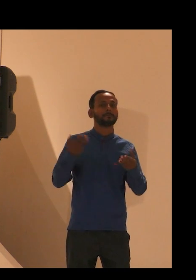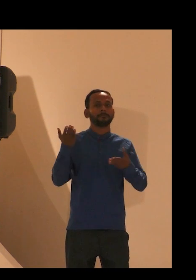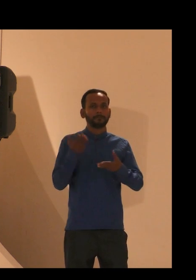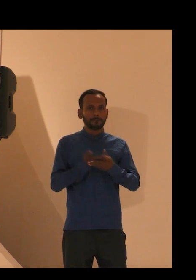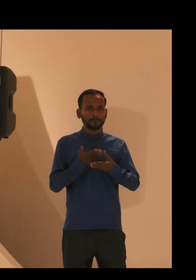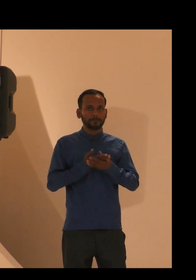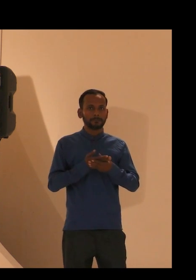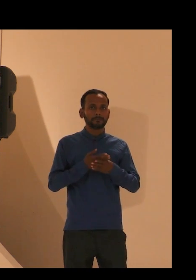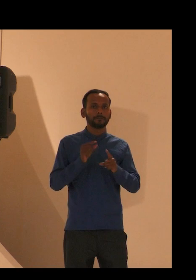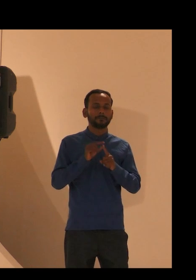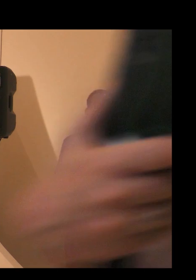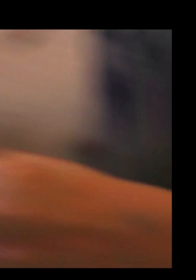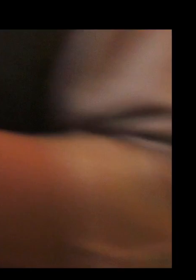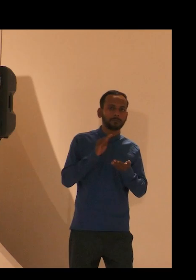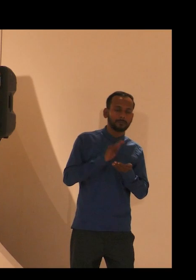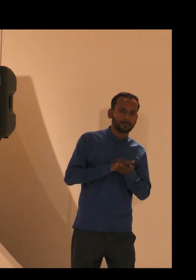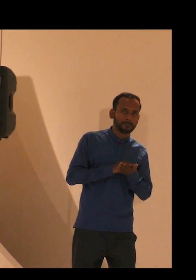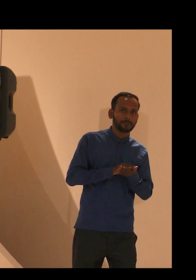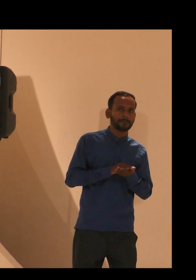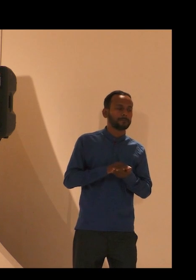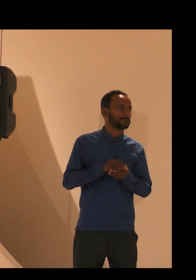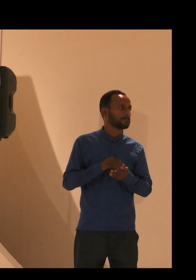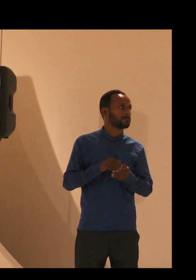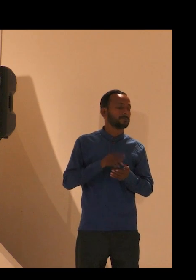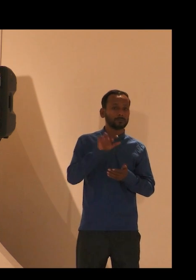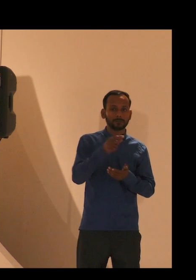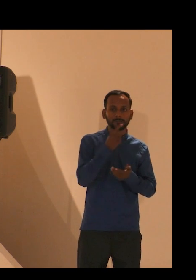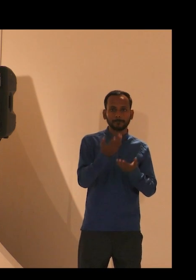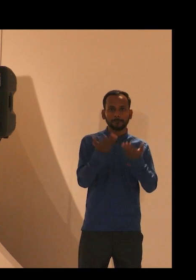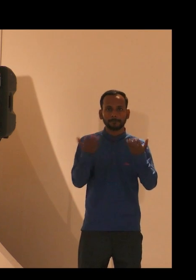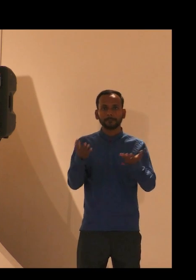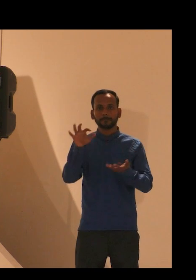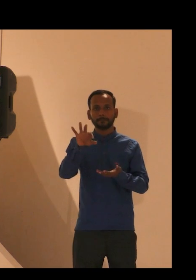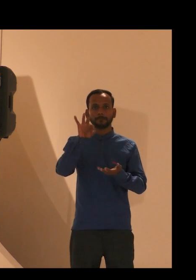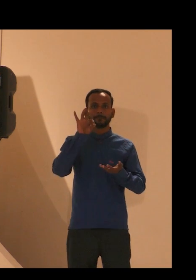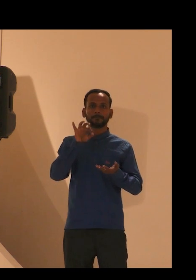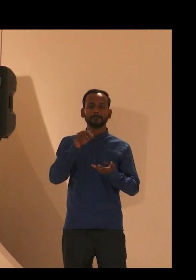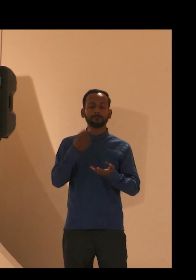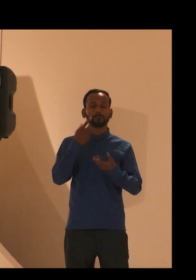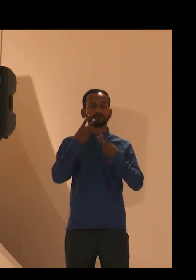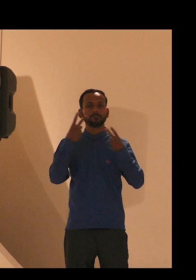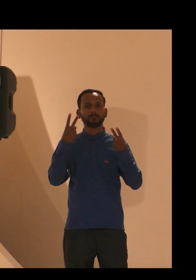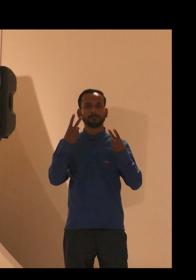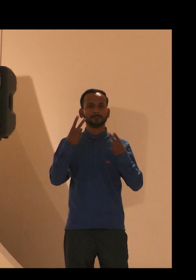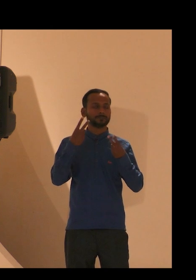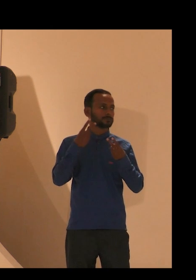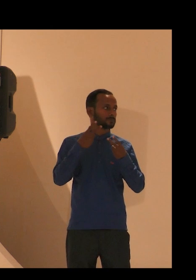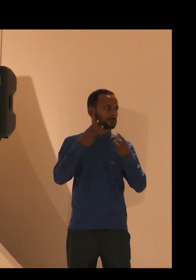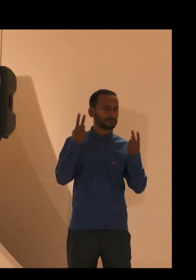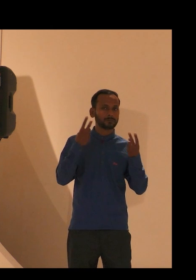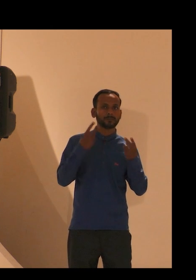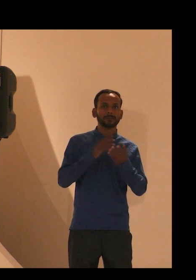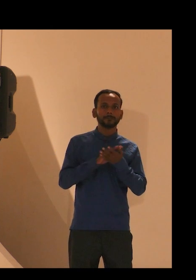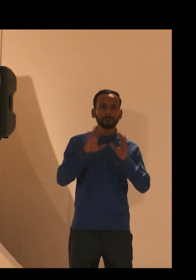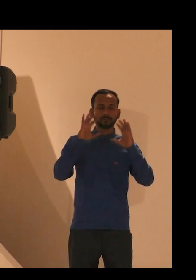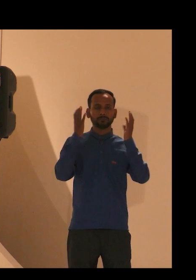impact of climate change on biodiversity, which is one of the most, one of the most serious